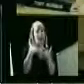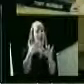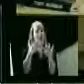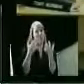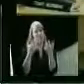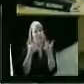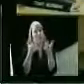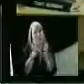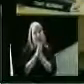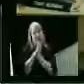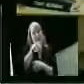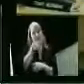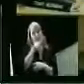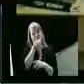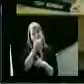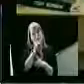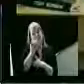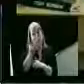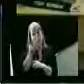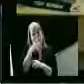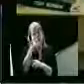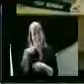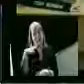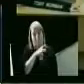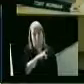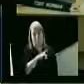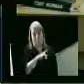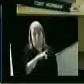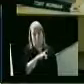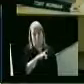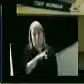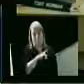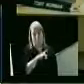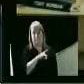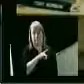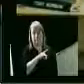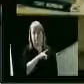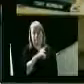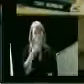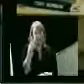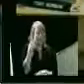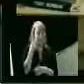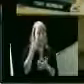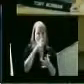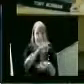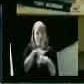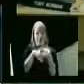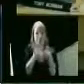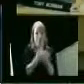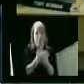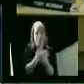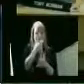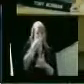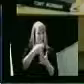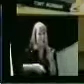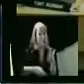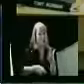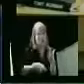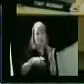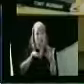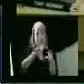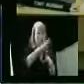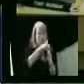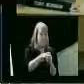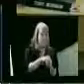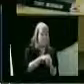ask the superintendent and the board to account for all the direct and indirect costs of this